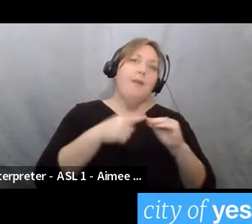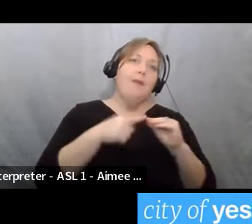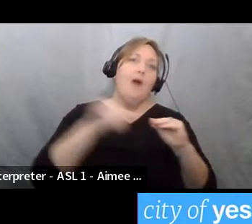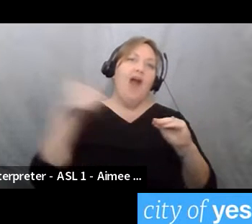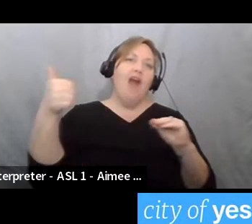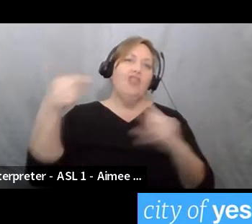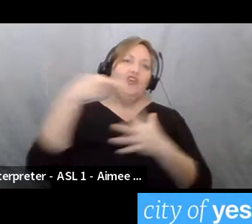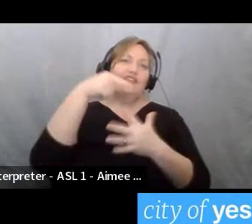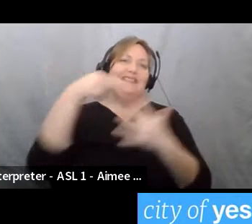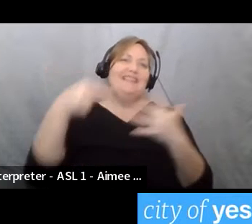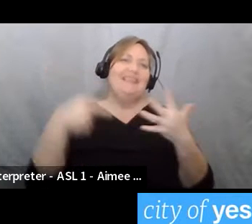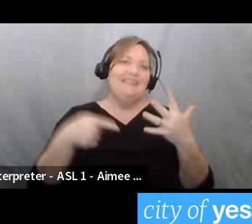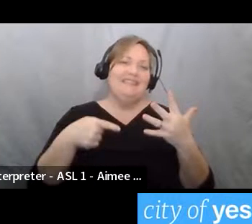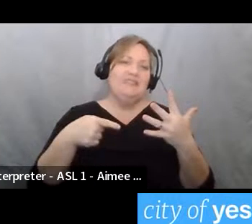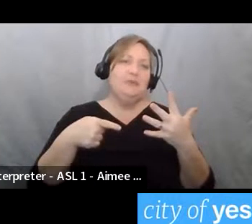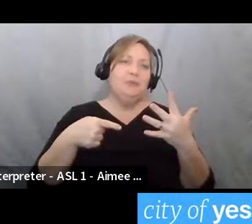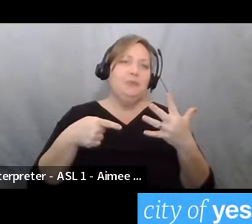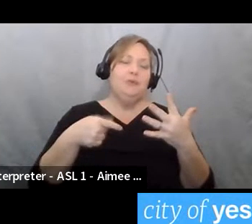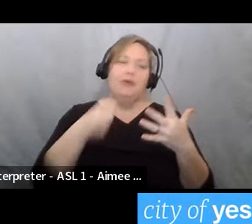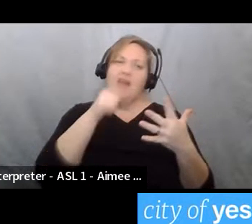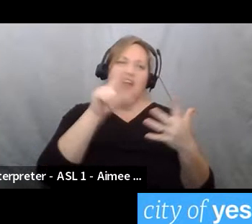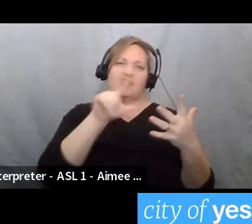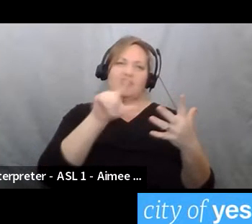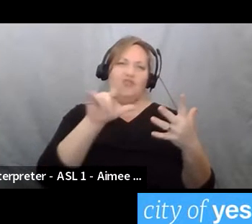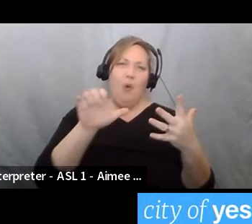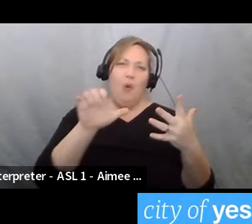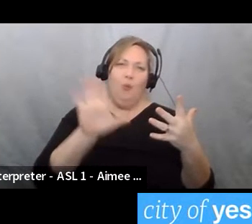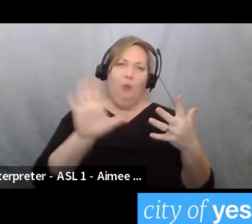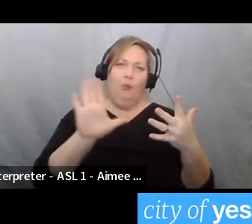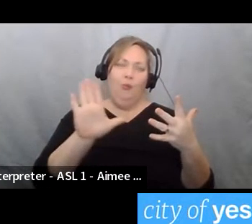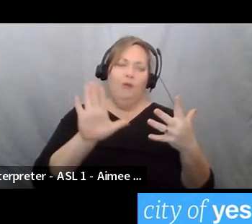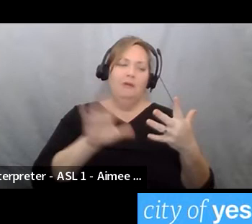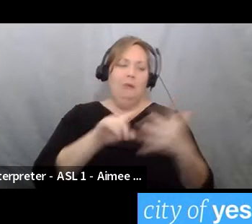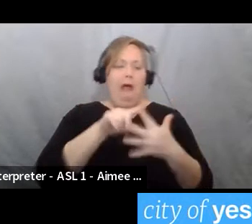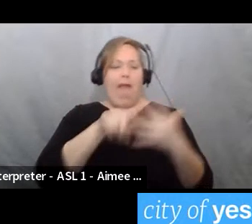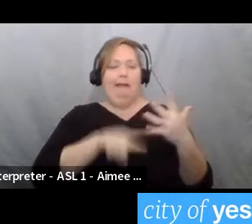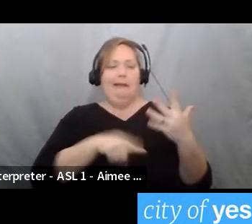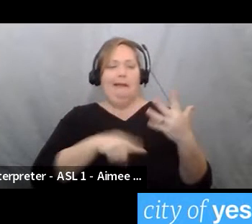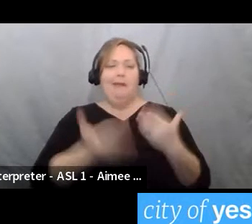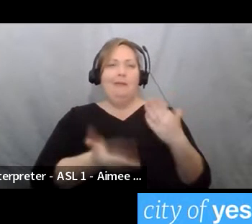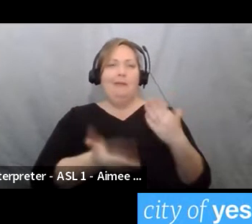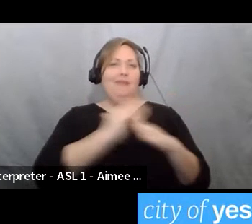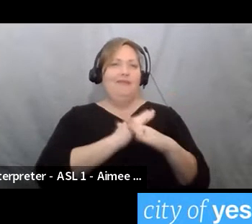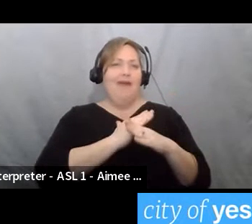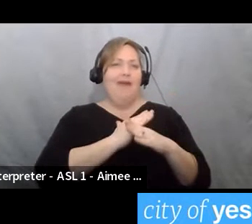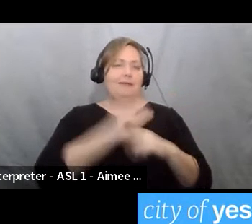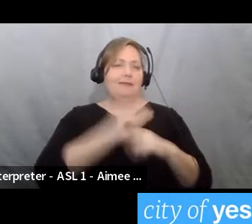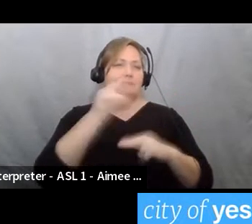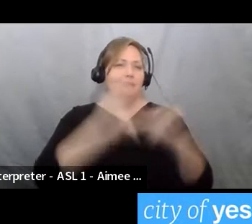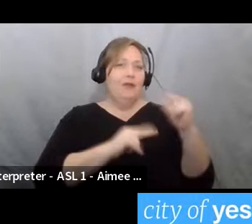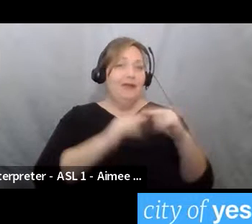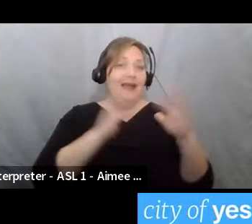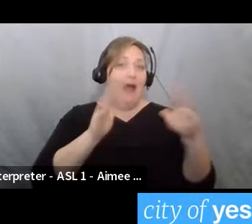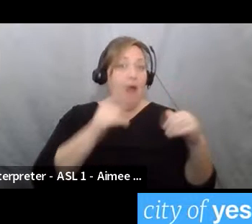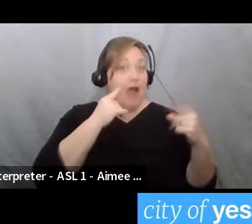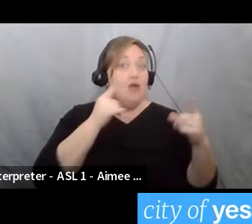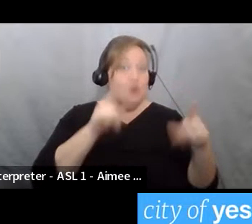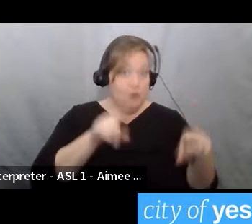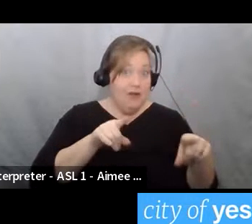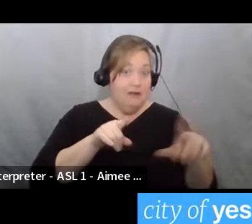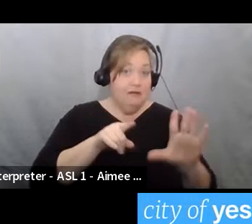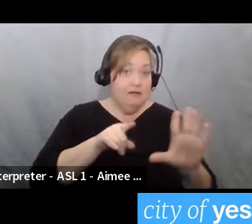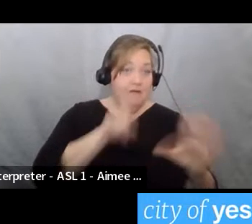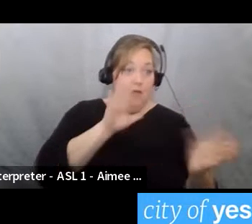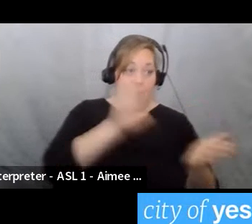things beyond zoning that may actually prevent the more building of housing. Because I do agree, if you lower